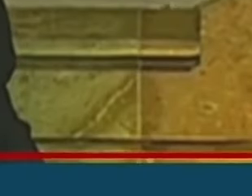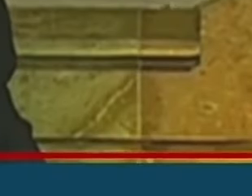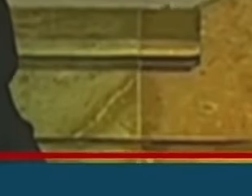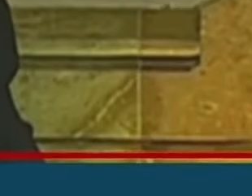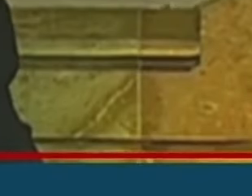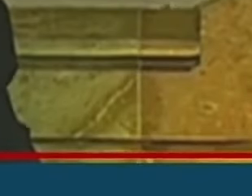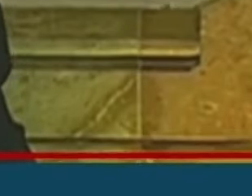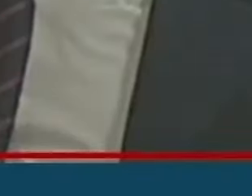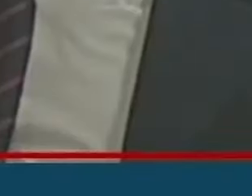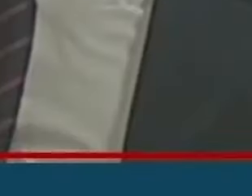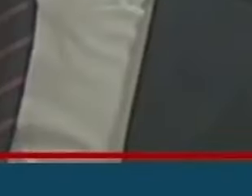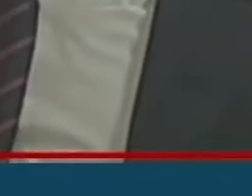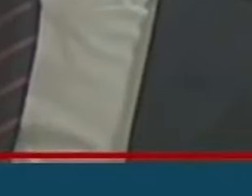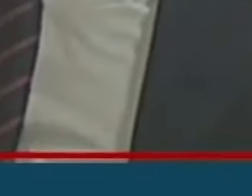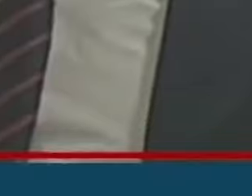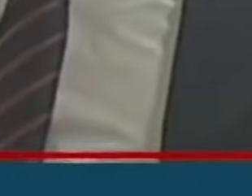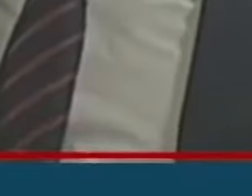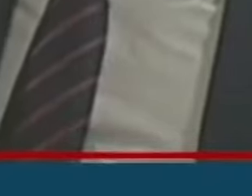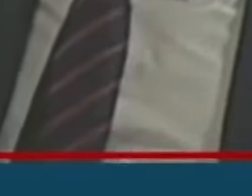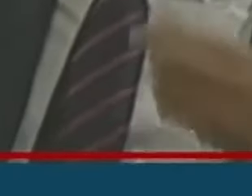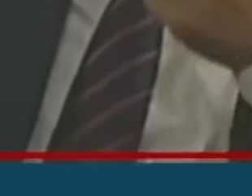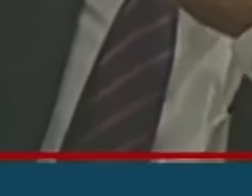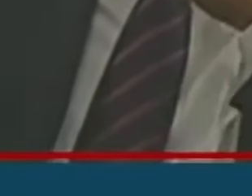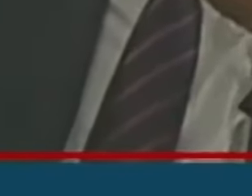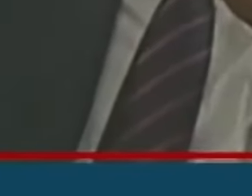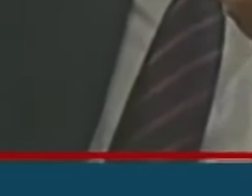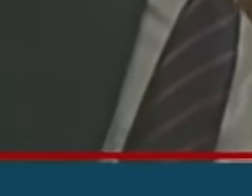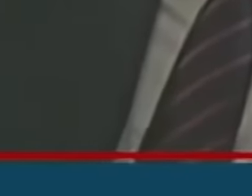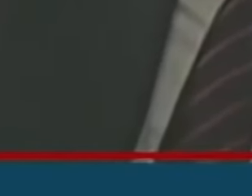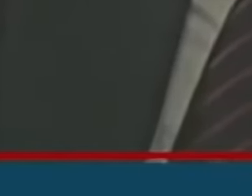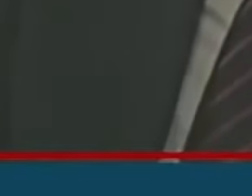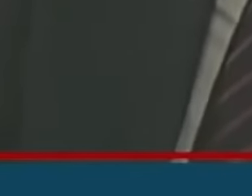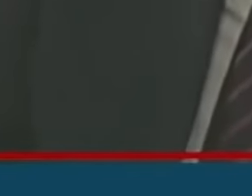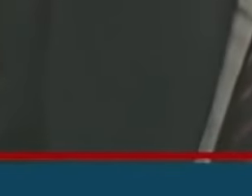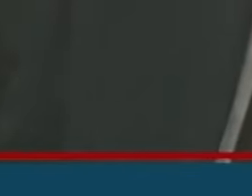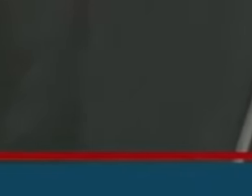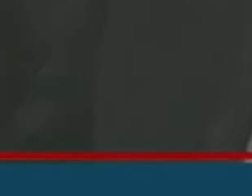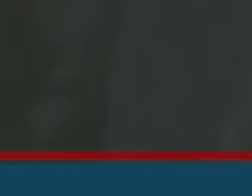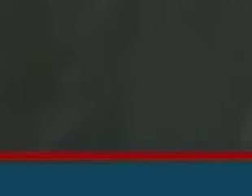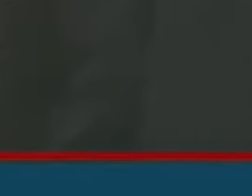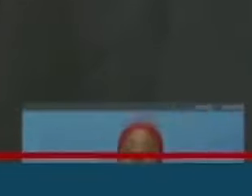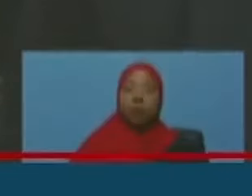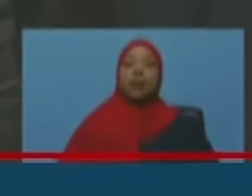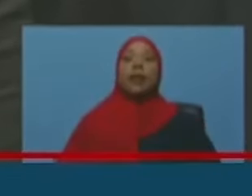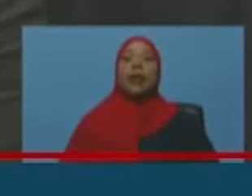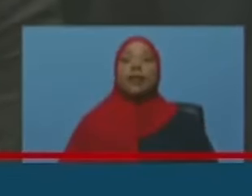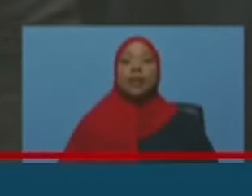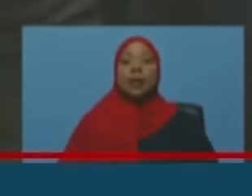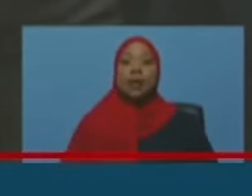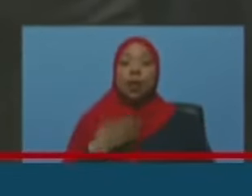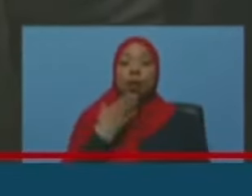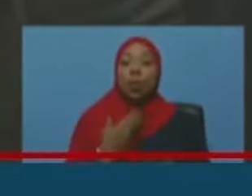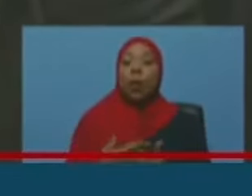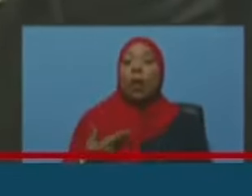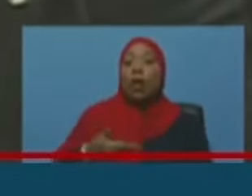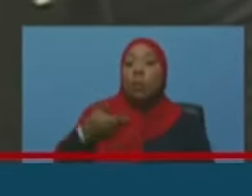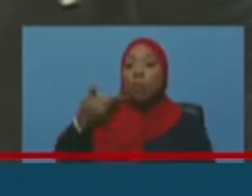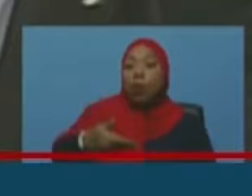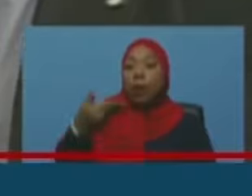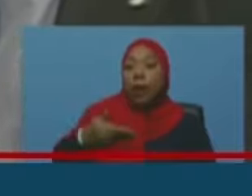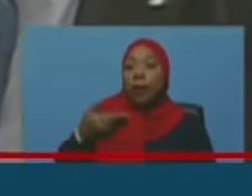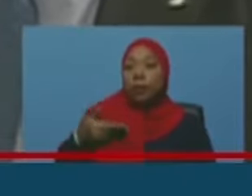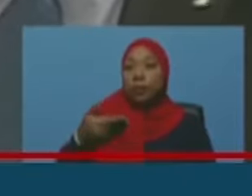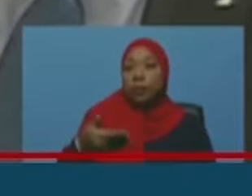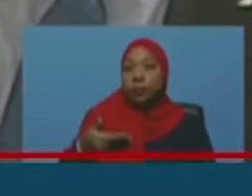Of the emergence of a new economic model that is being implemented today. So it is a very important element. The